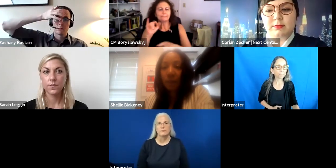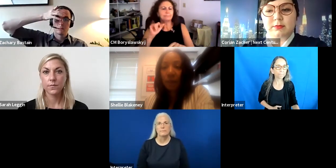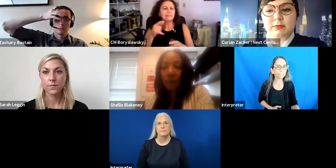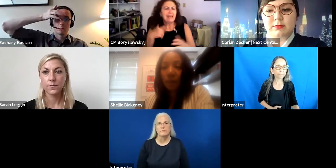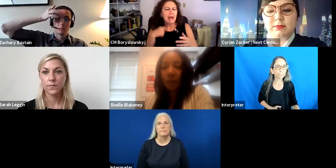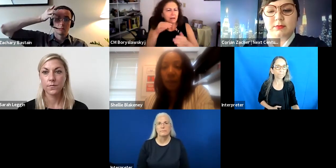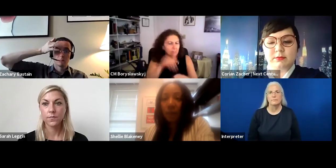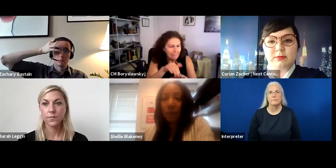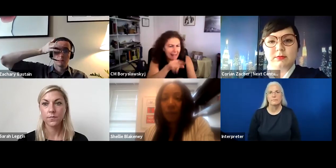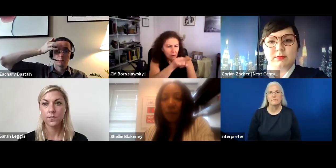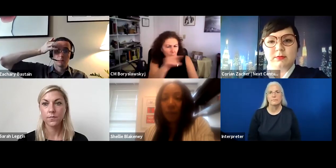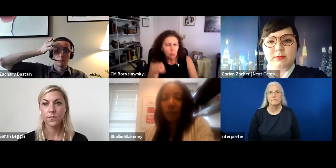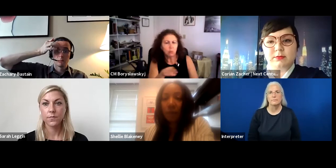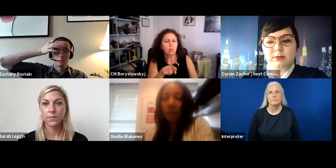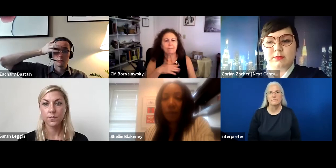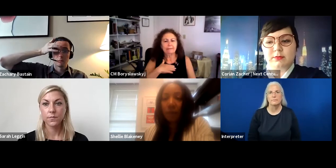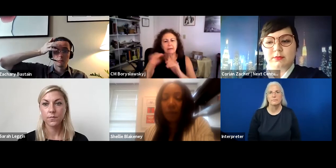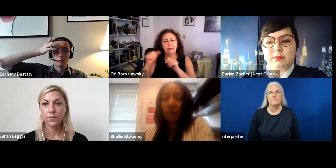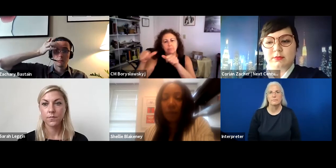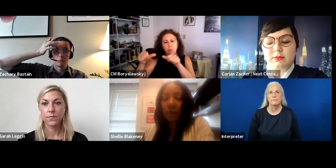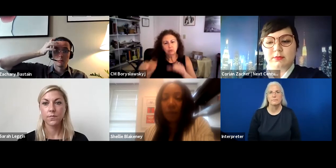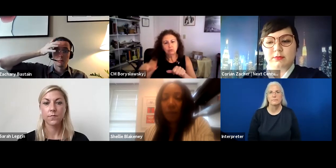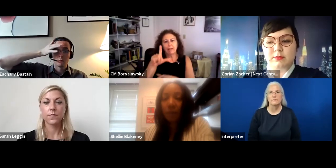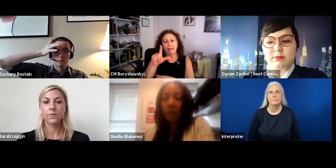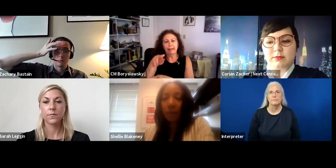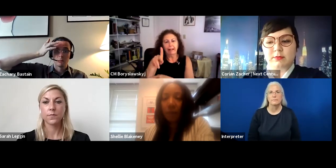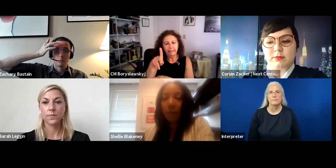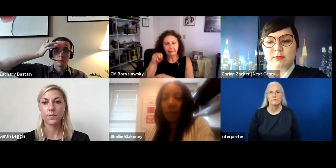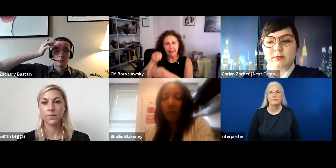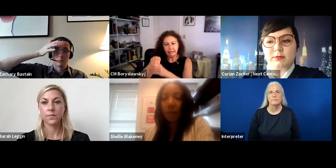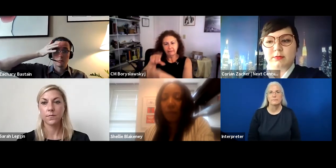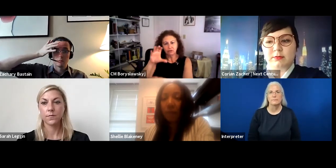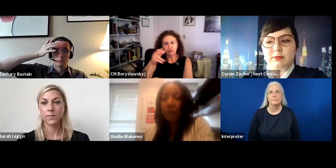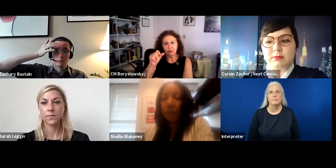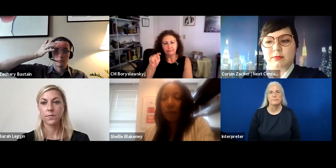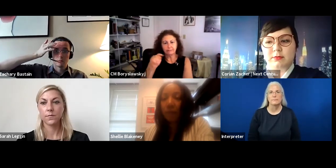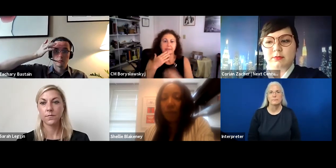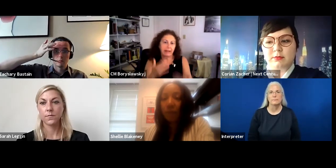I was actually just reading through the chat, and I just need to remind several of you that